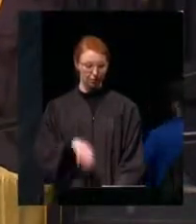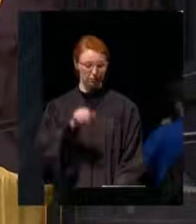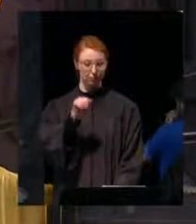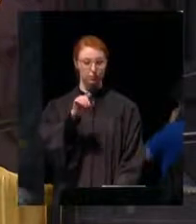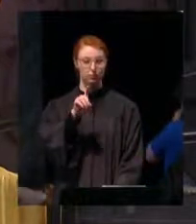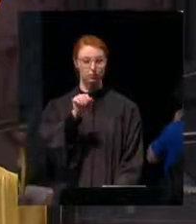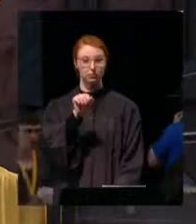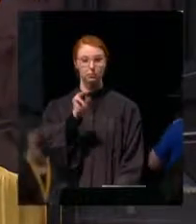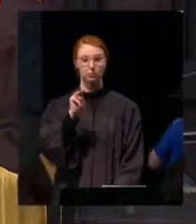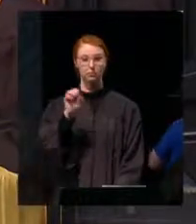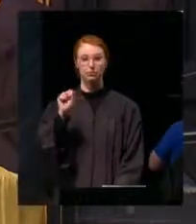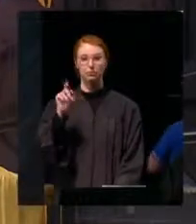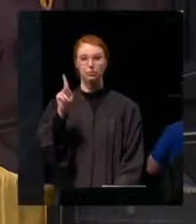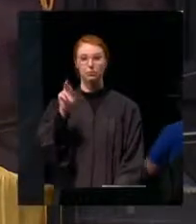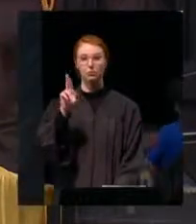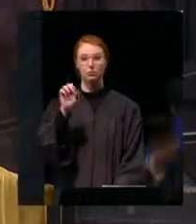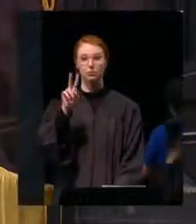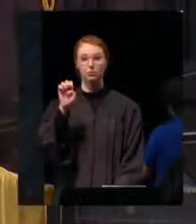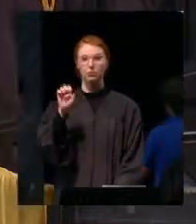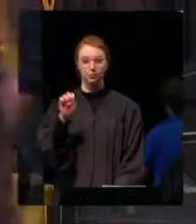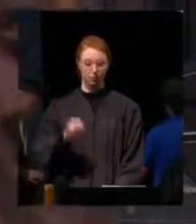Adam Scrovey.